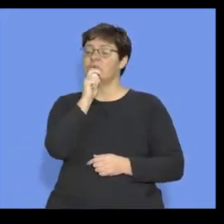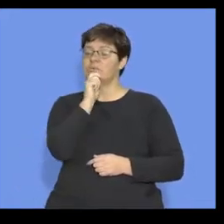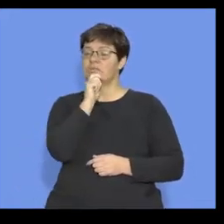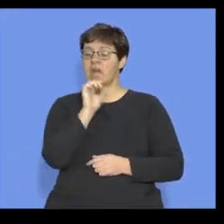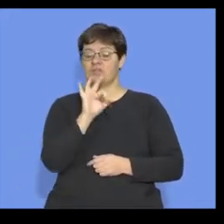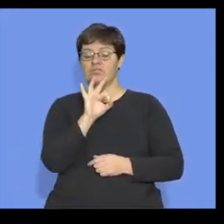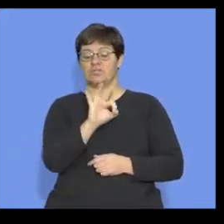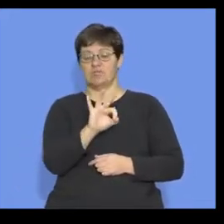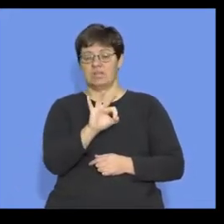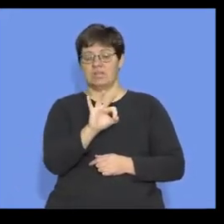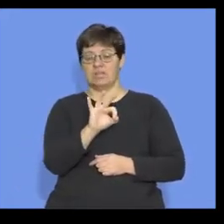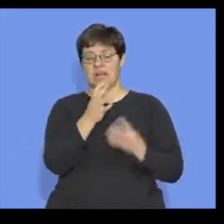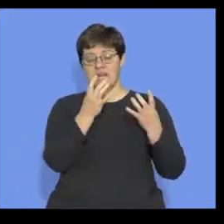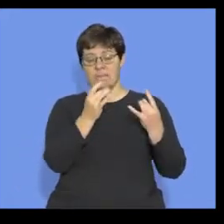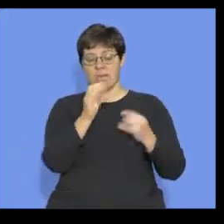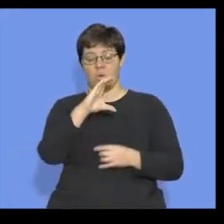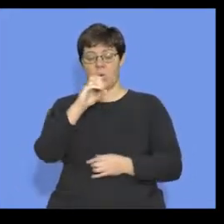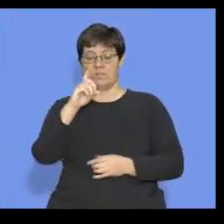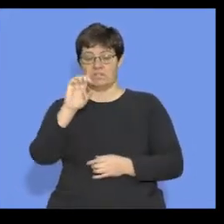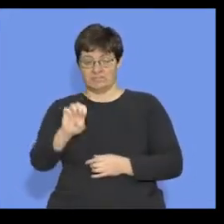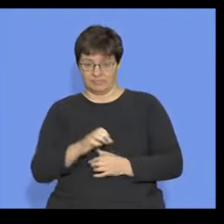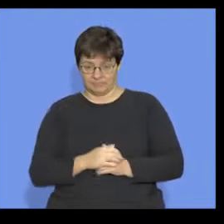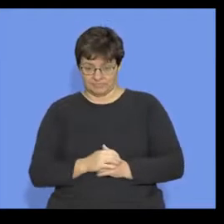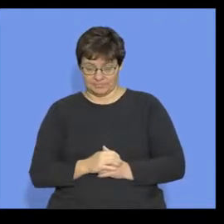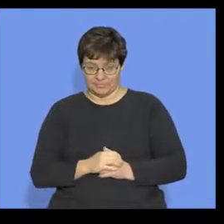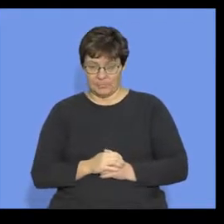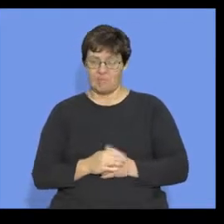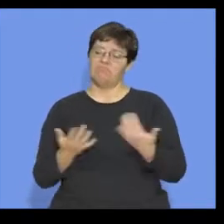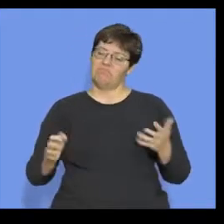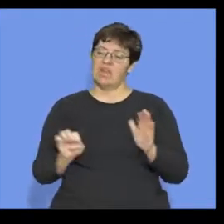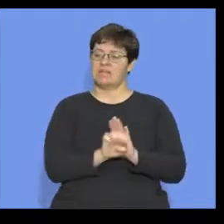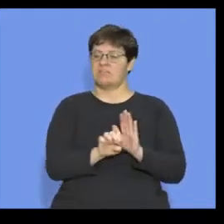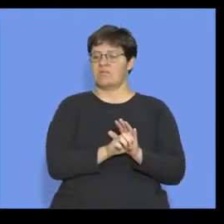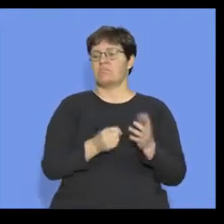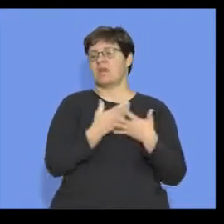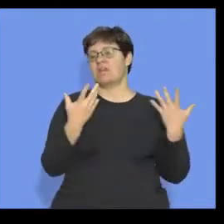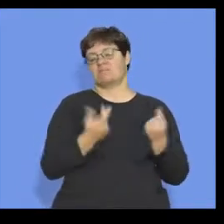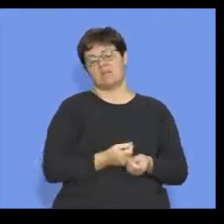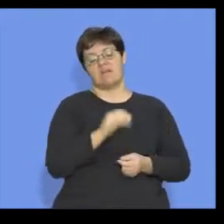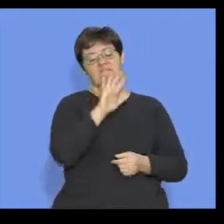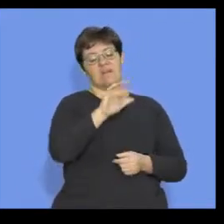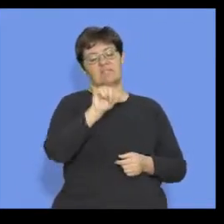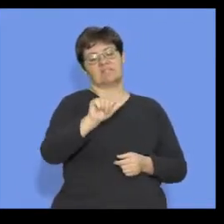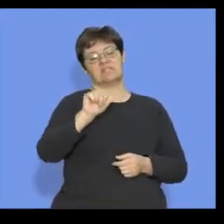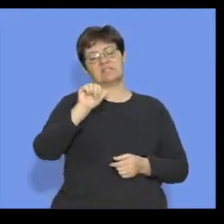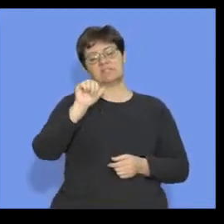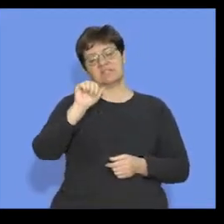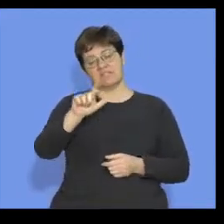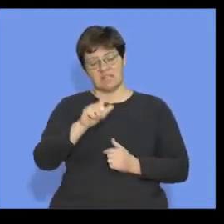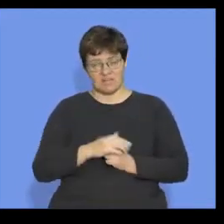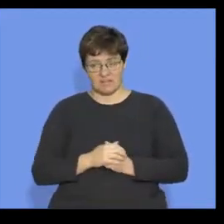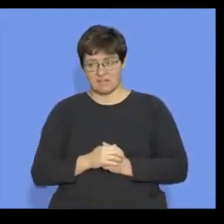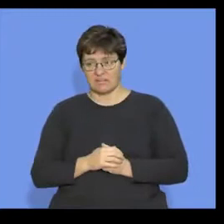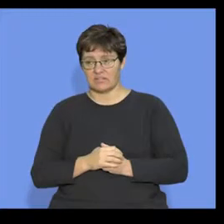a 3-digit code. Are we together? For example, I can start a code which is 5,